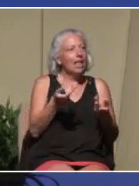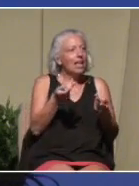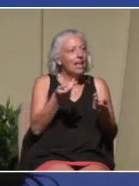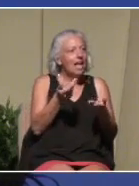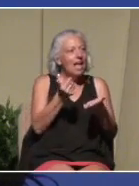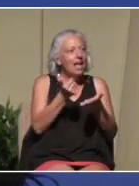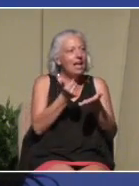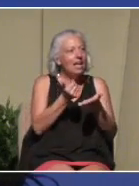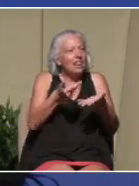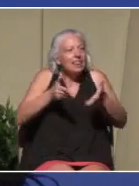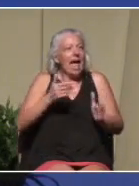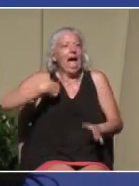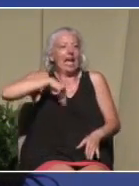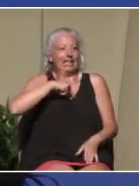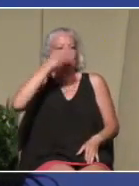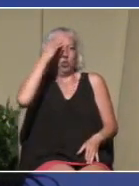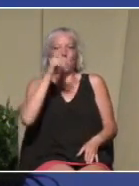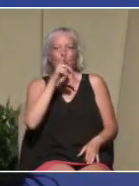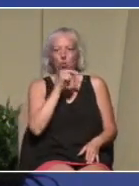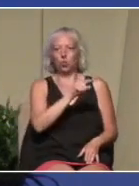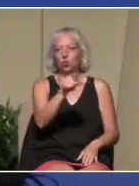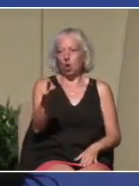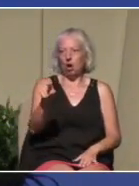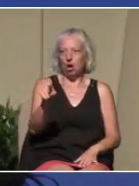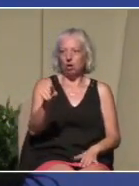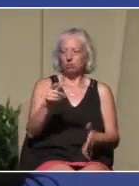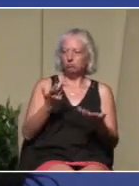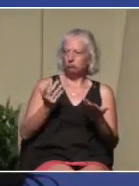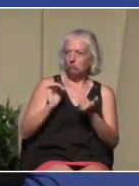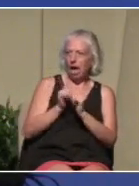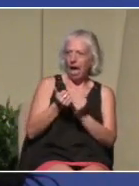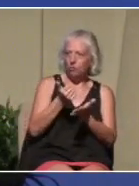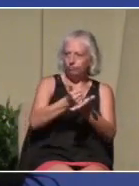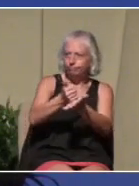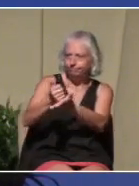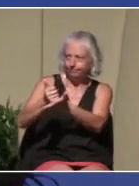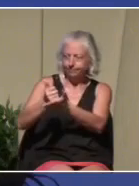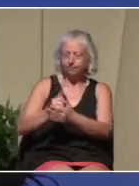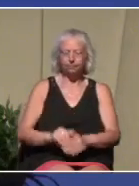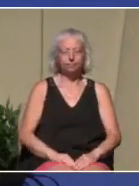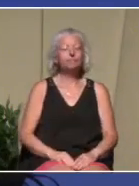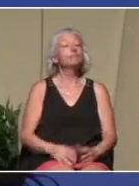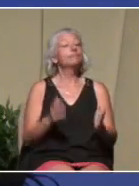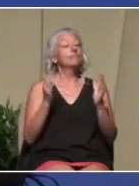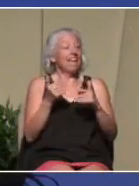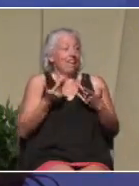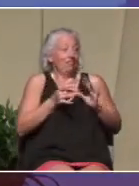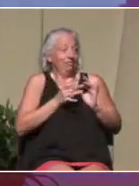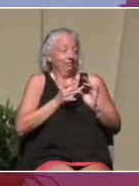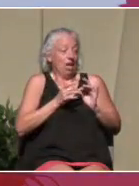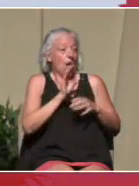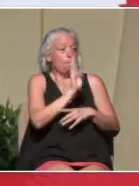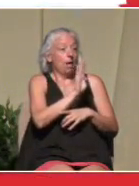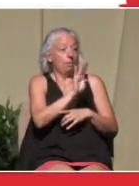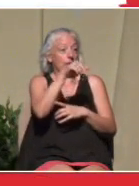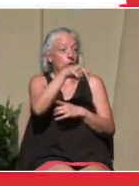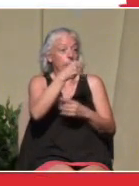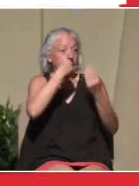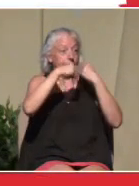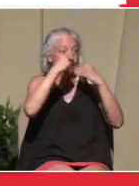let us know who you are and how we can minister to you. I've mentioned the barbecue after church. Hope everyone stays for